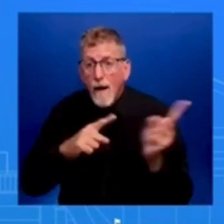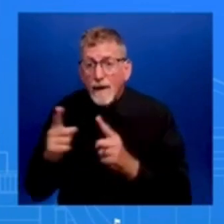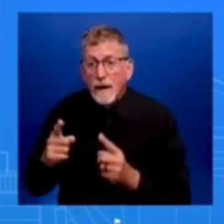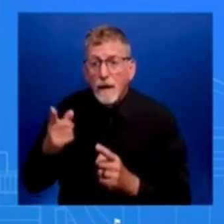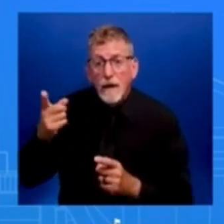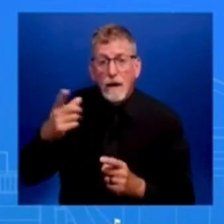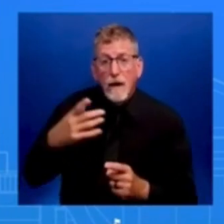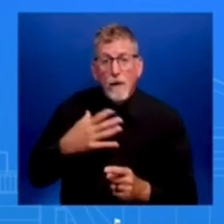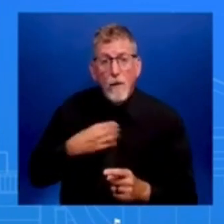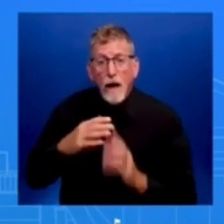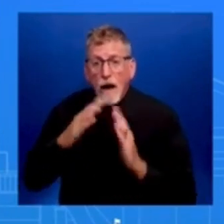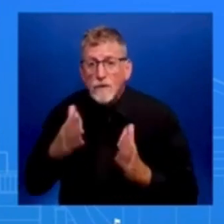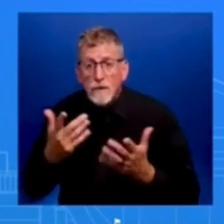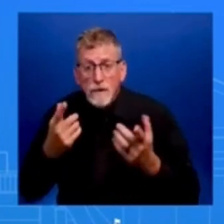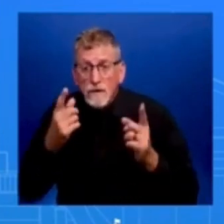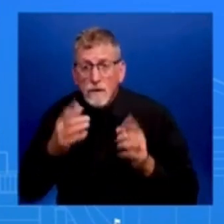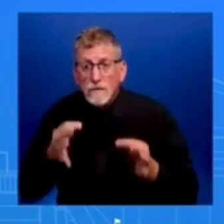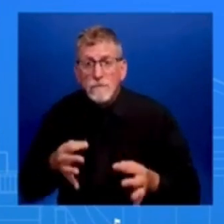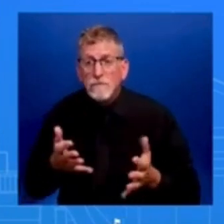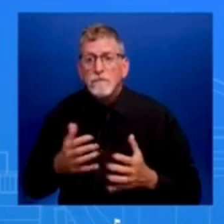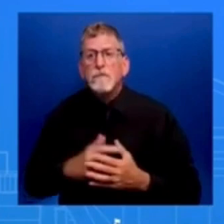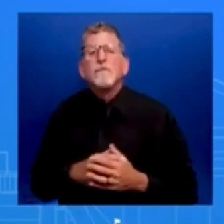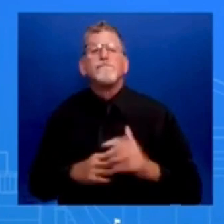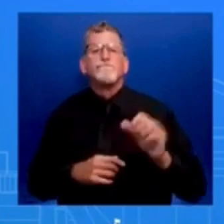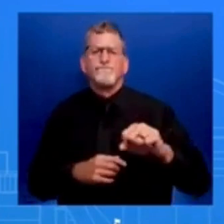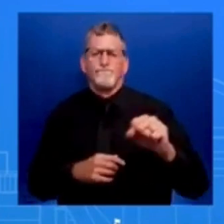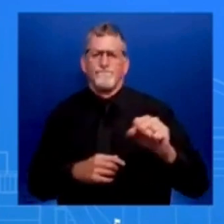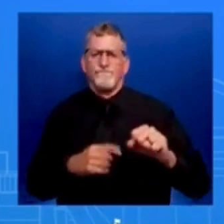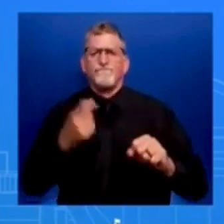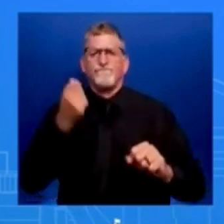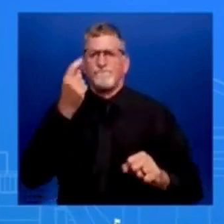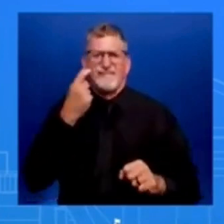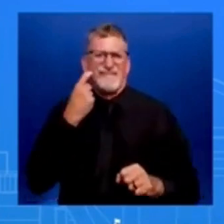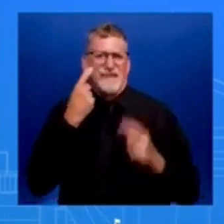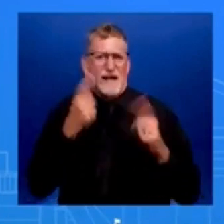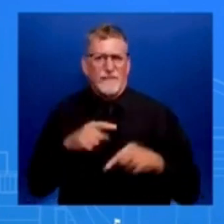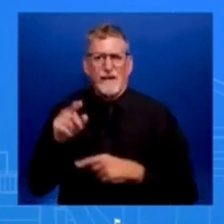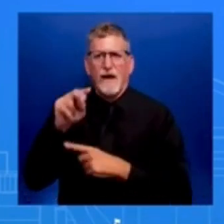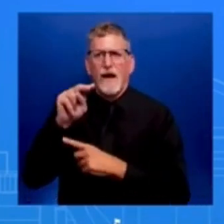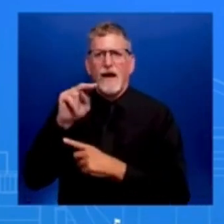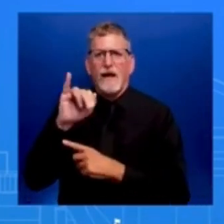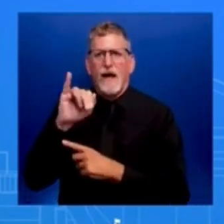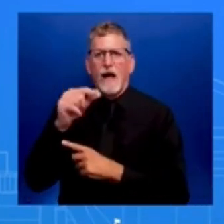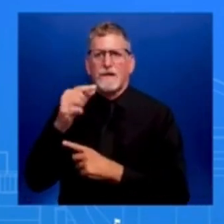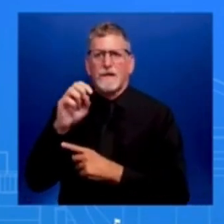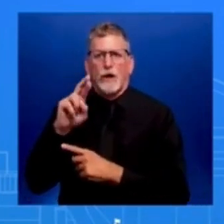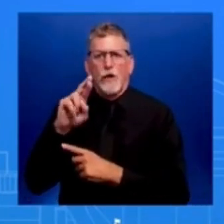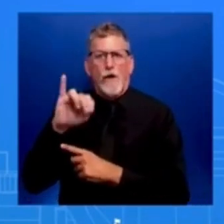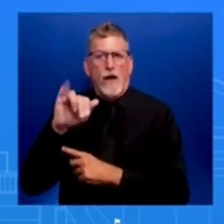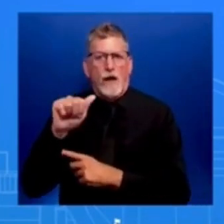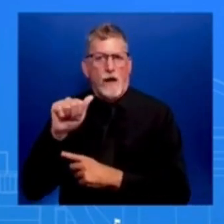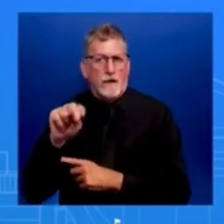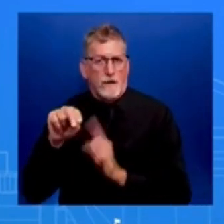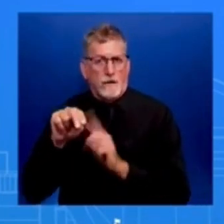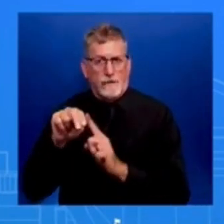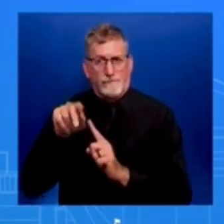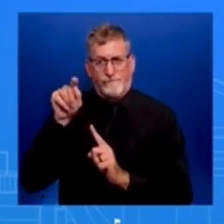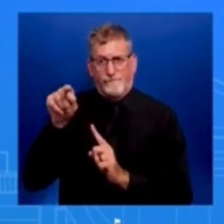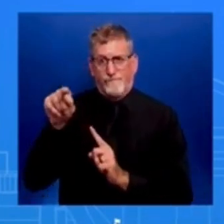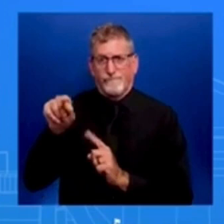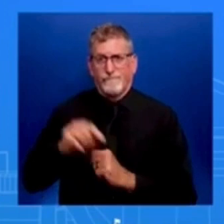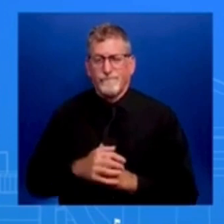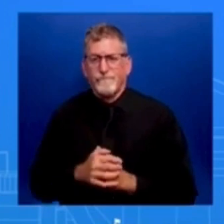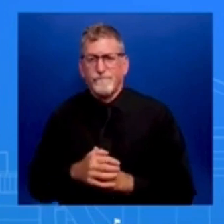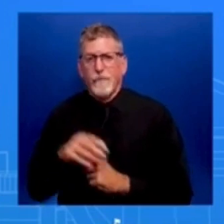We understand what happened earlier today. The Nigerian foreign minister stated that he was the interim head of government. The